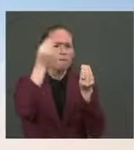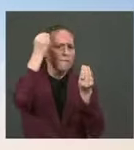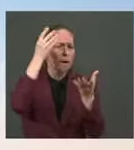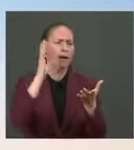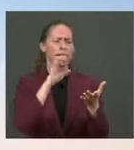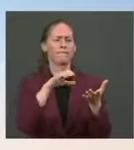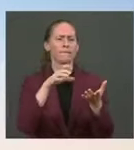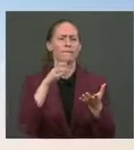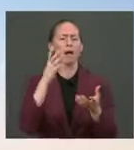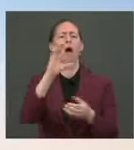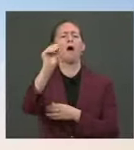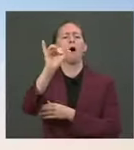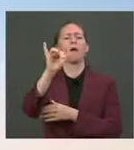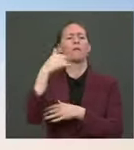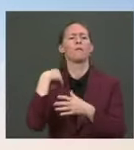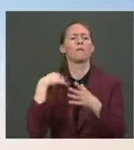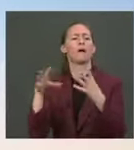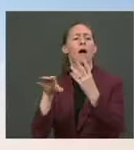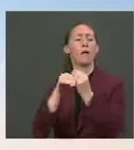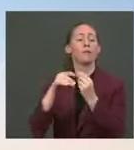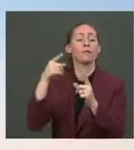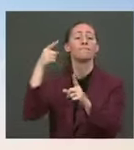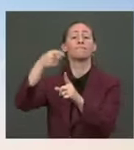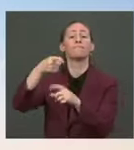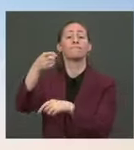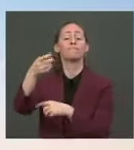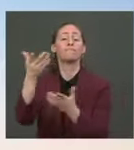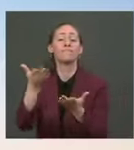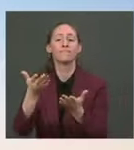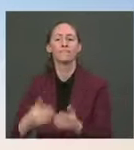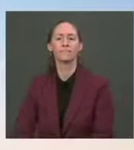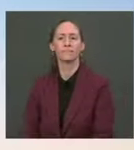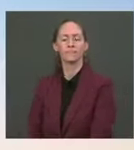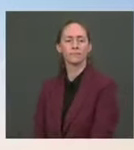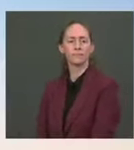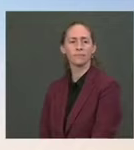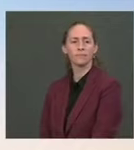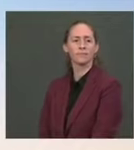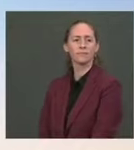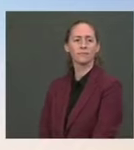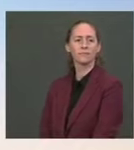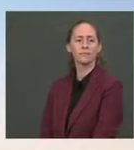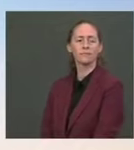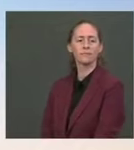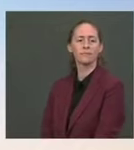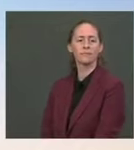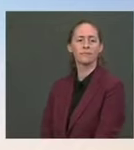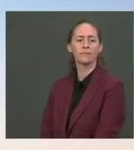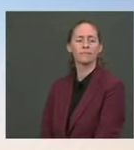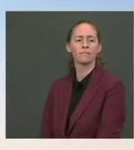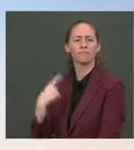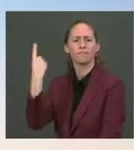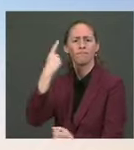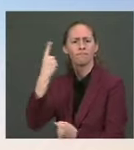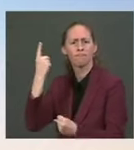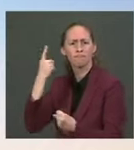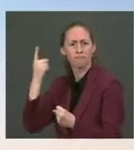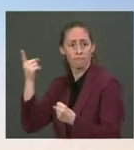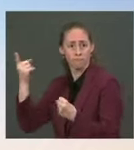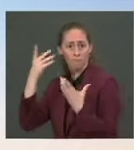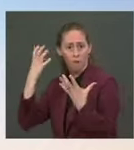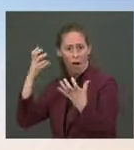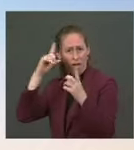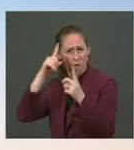I promise I go to the wire, so go ahead. Okay. Progressives have say they want a Senate vote on the reconciliation before they vote for the infrastructure package. And since that's